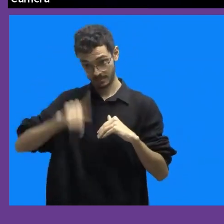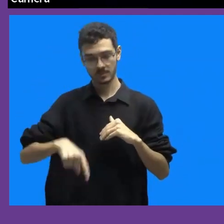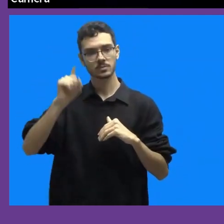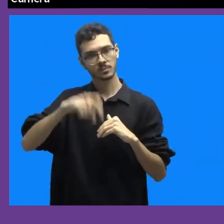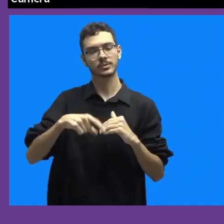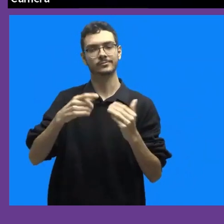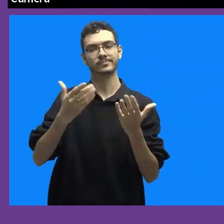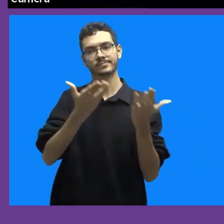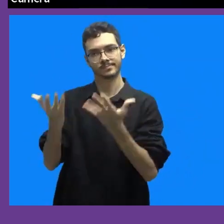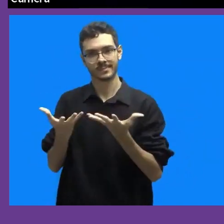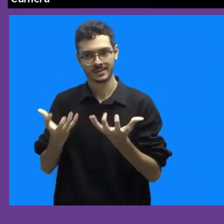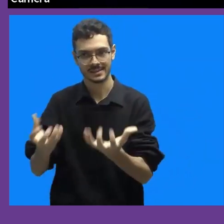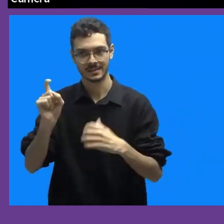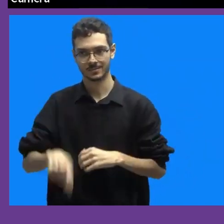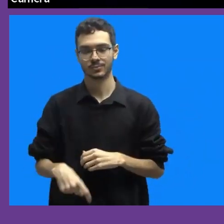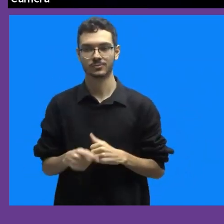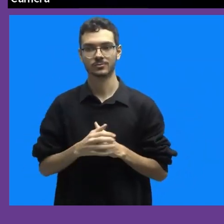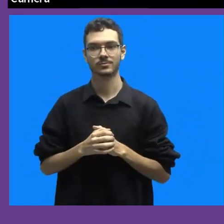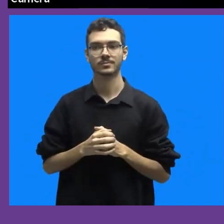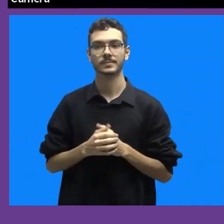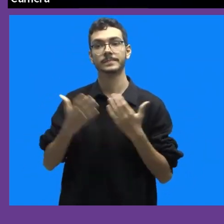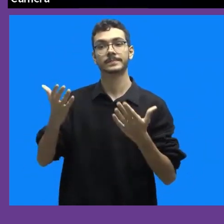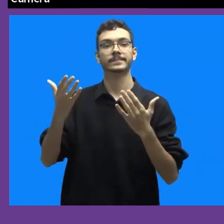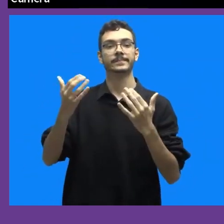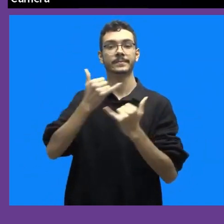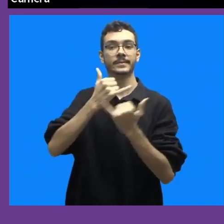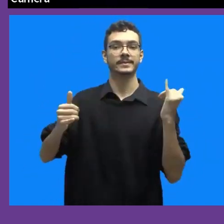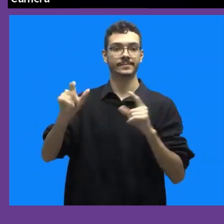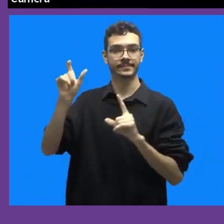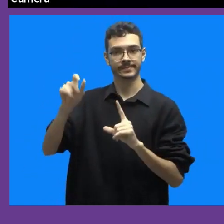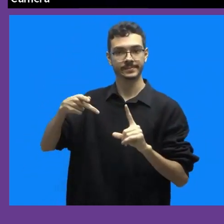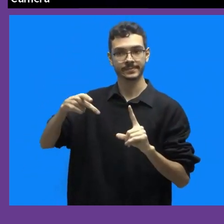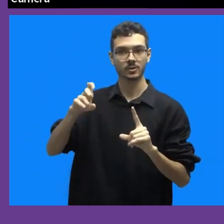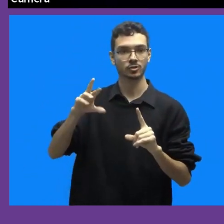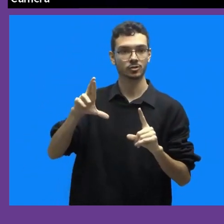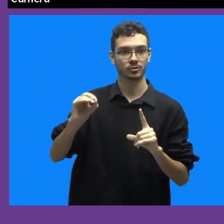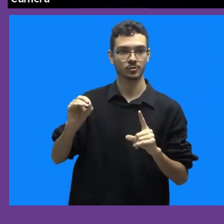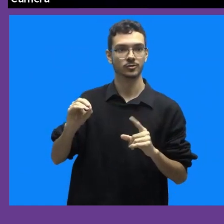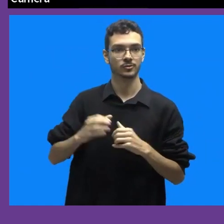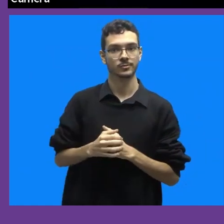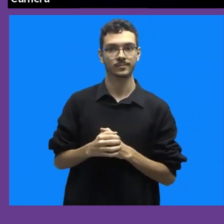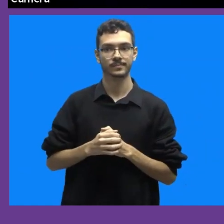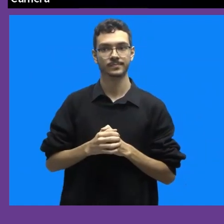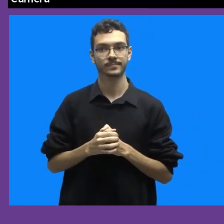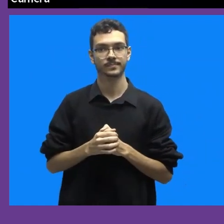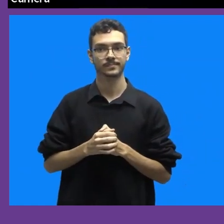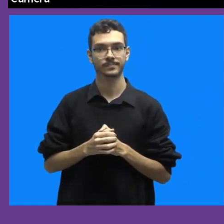Finally, Pedro Encarnação shared an inspiring perspective as a researcher in rehabilitation